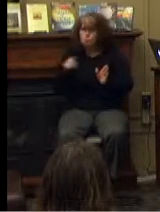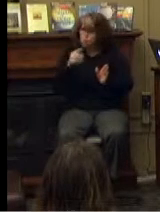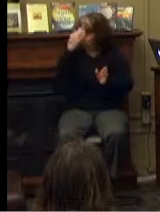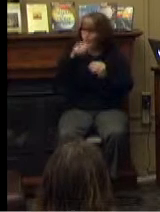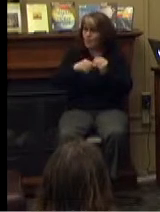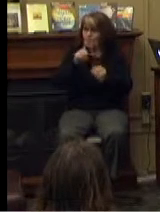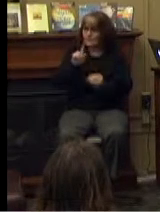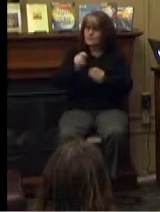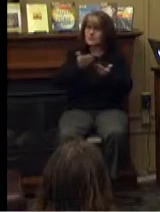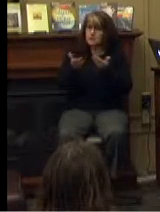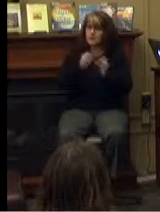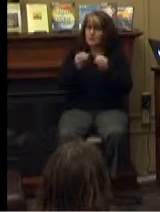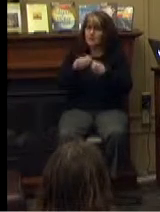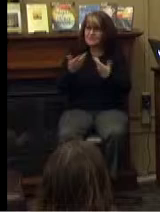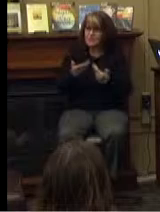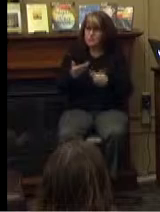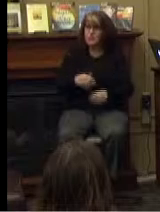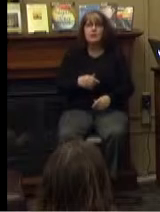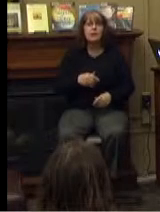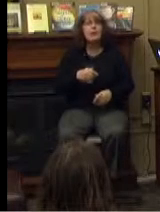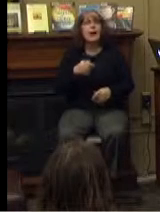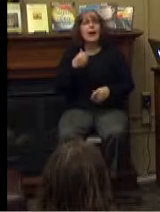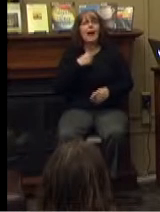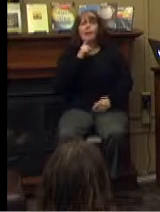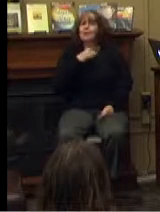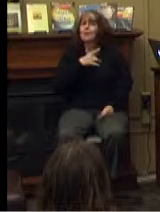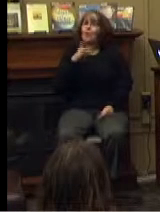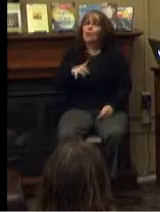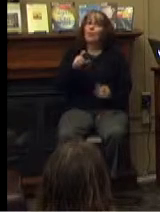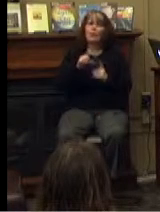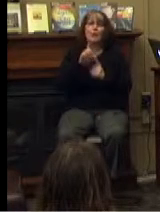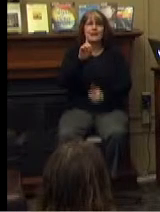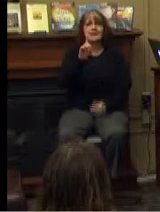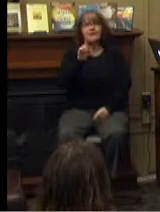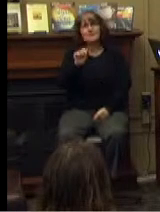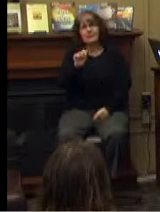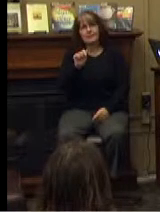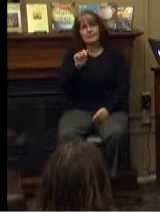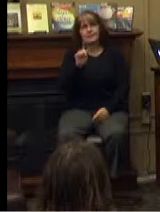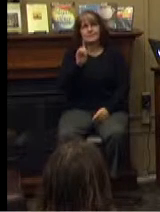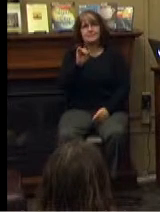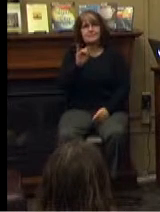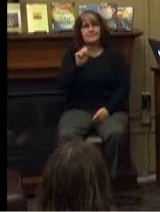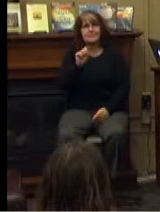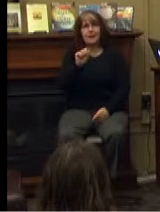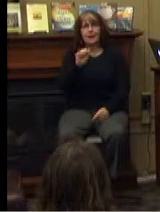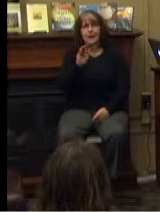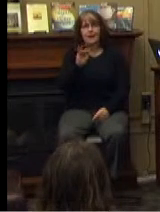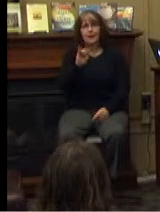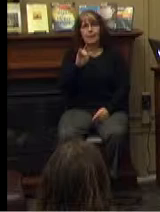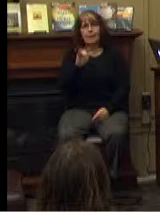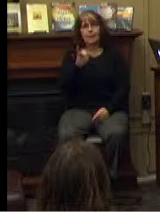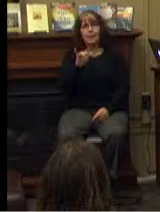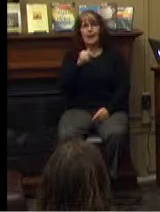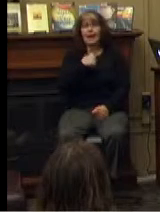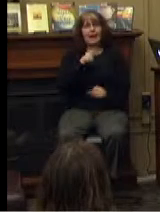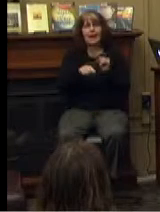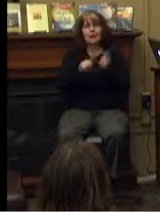a big thing. I really, really don't like the word disability, but unfortunately, I can't do a lot to change that because that's the norm right